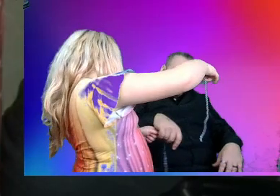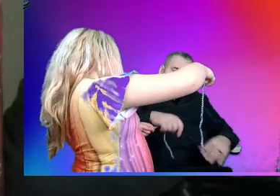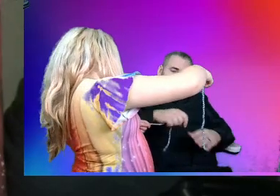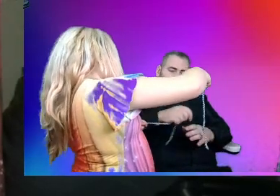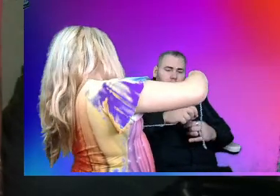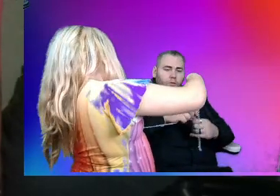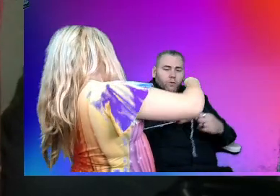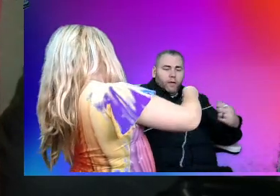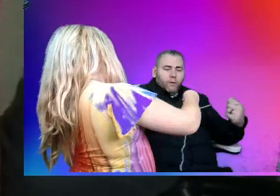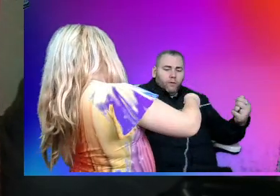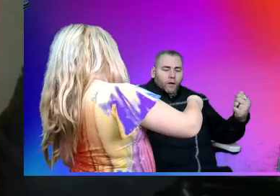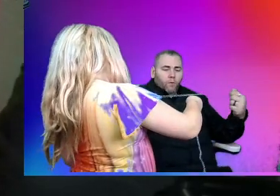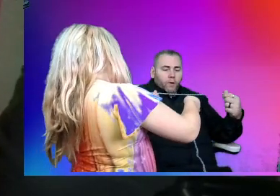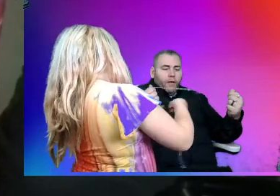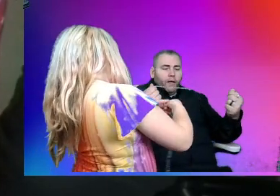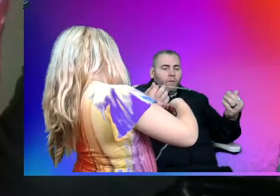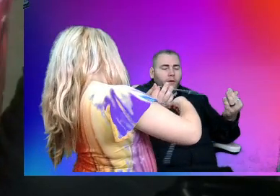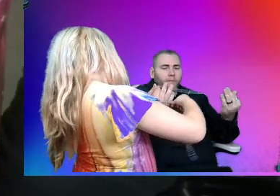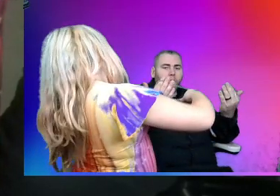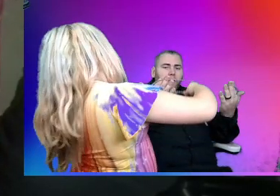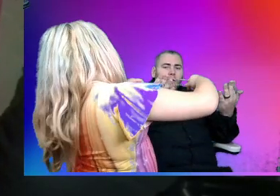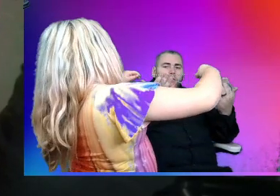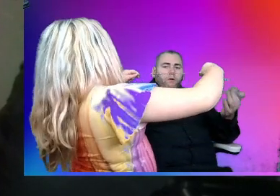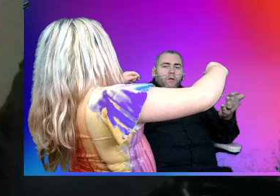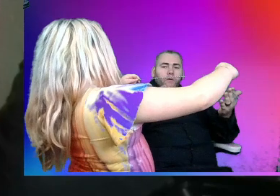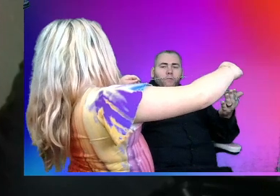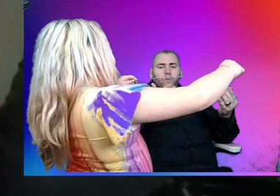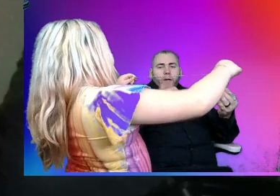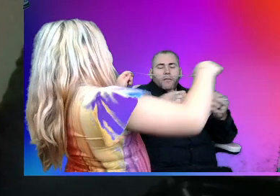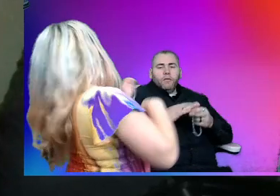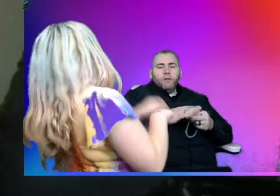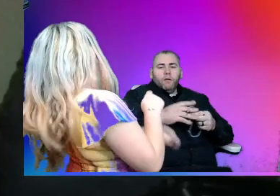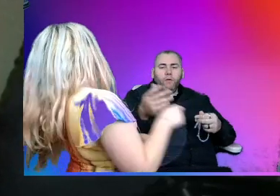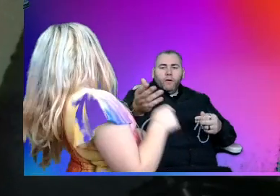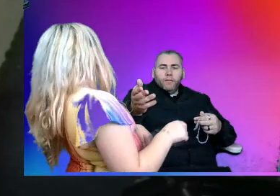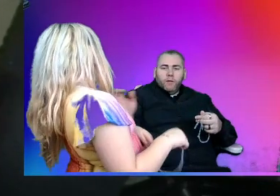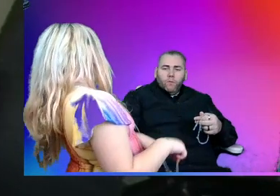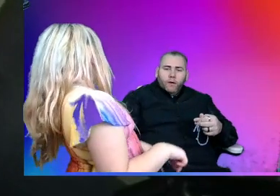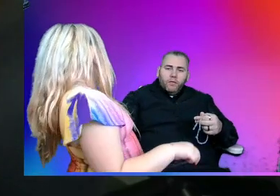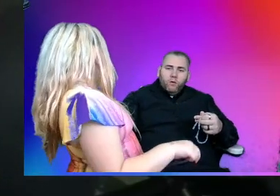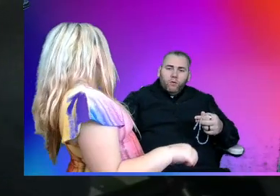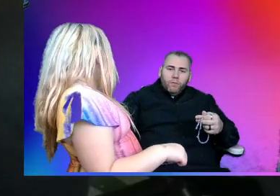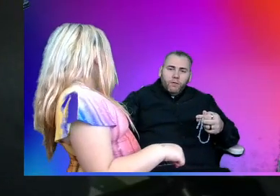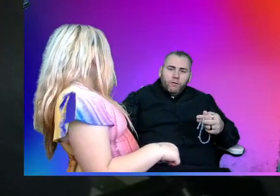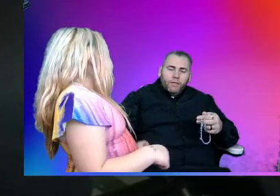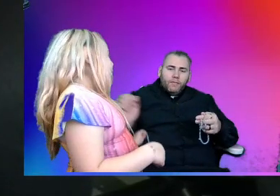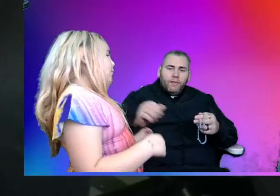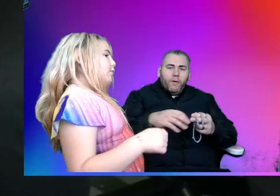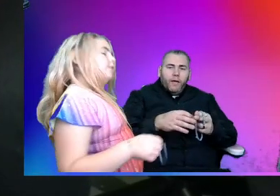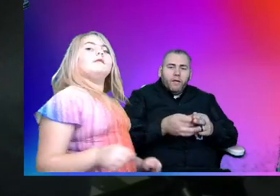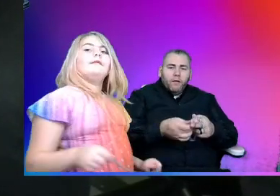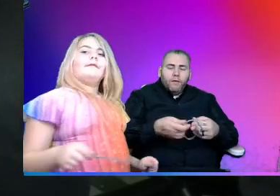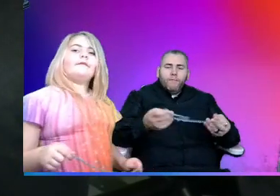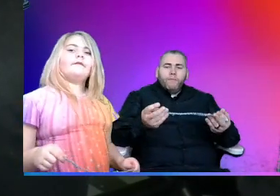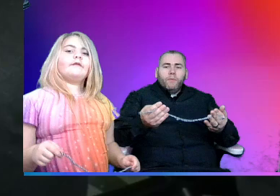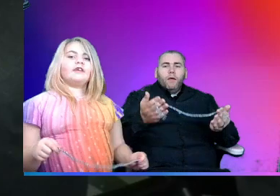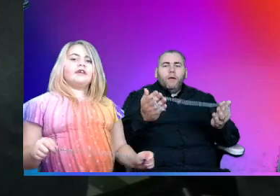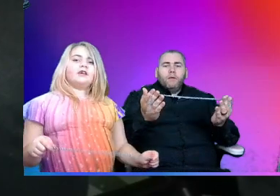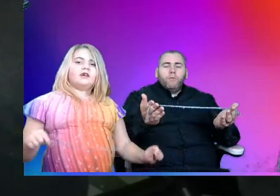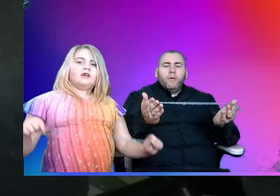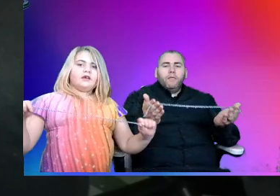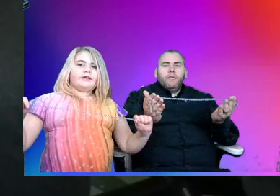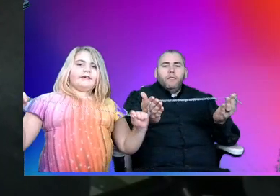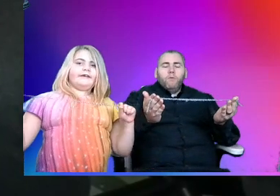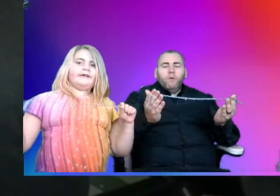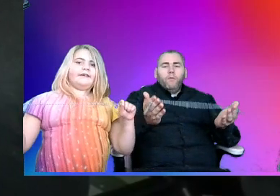of them here. So you got one and I got one. So a little bit of rope magic, if you guys want to watch at home, here, take a step back.